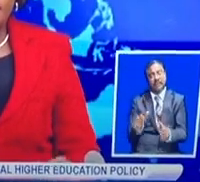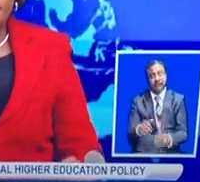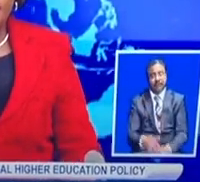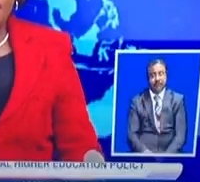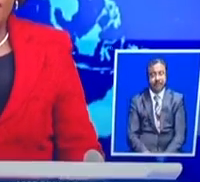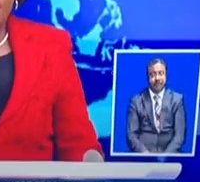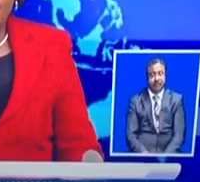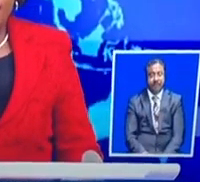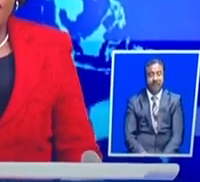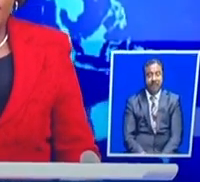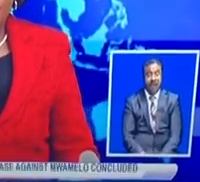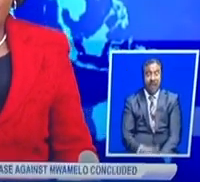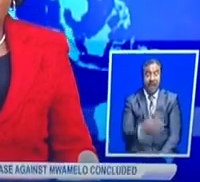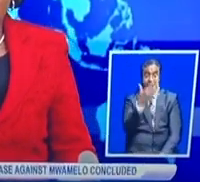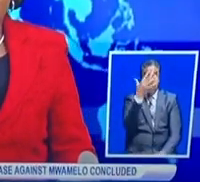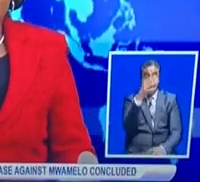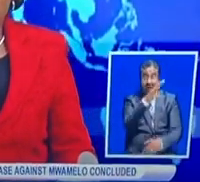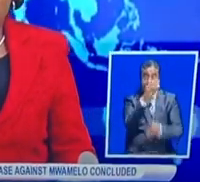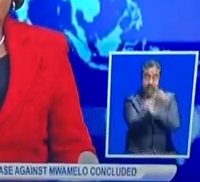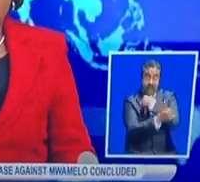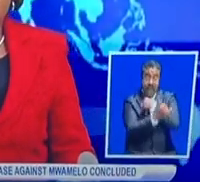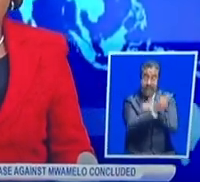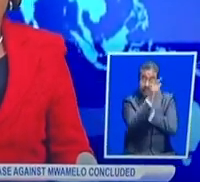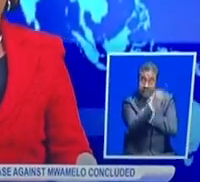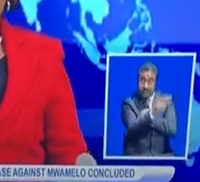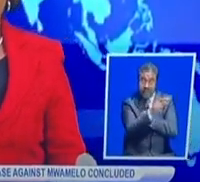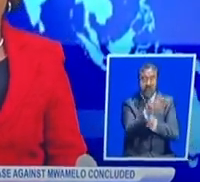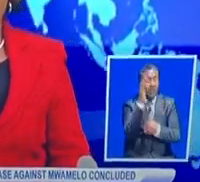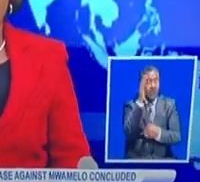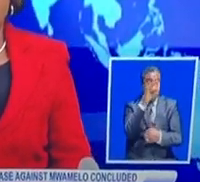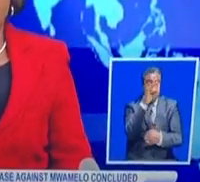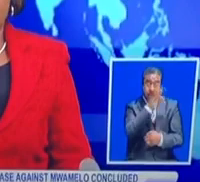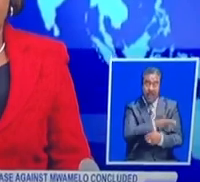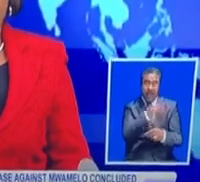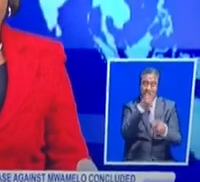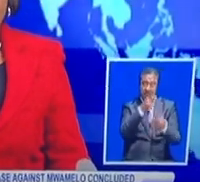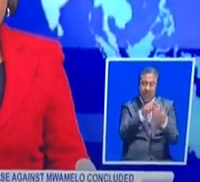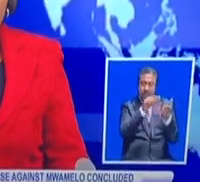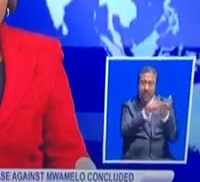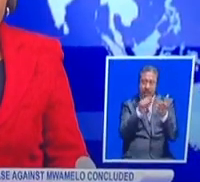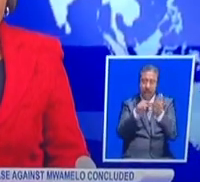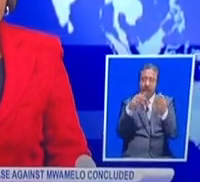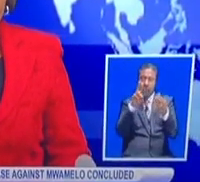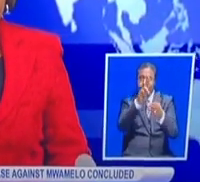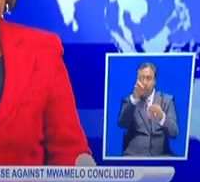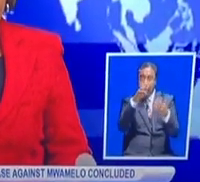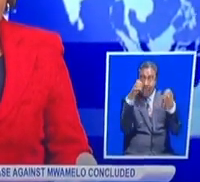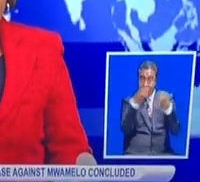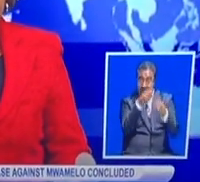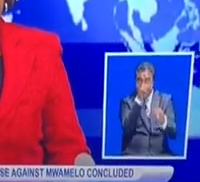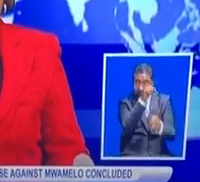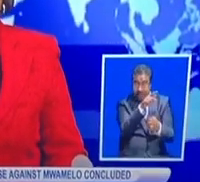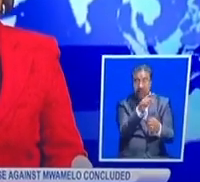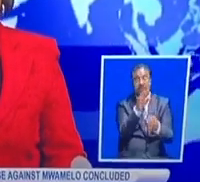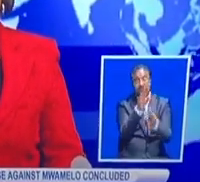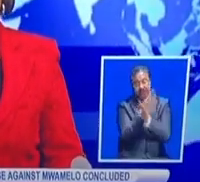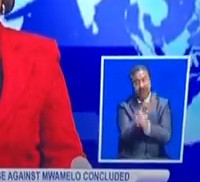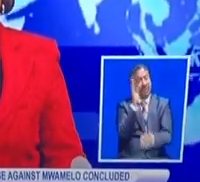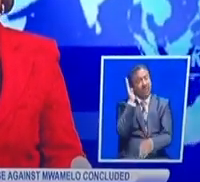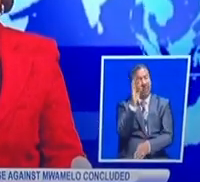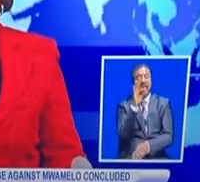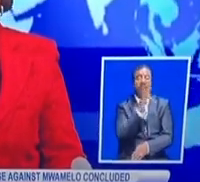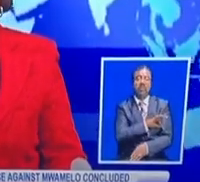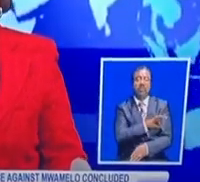Zambia is among five African countries poised to benefit from the digital banking system to be rolled out by